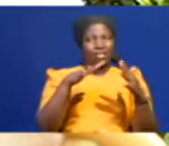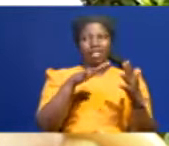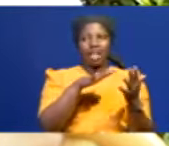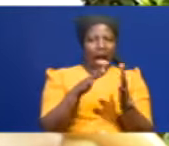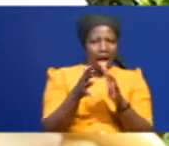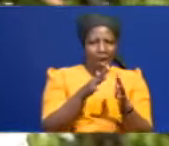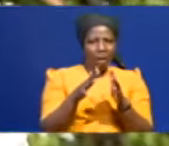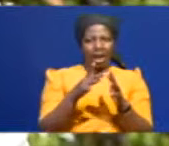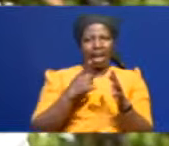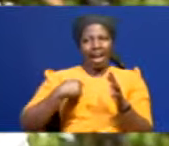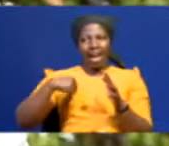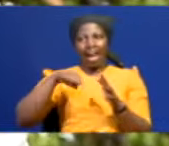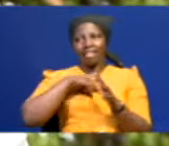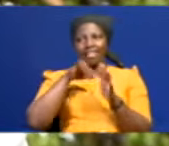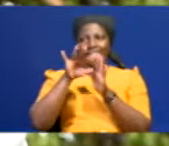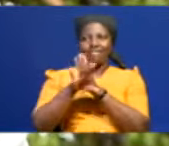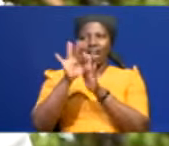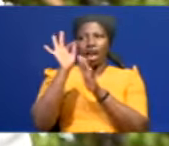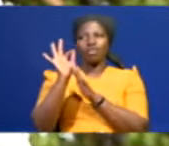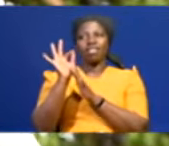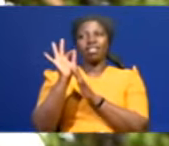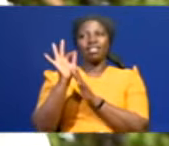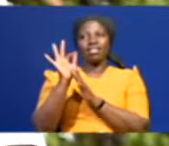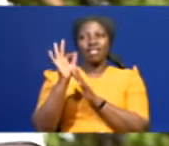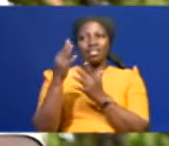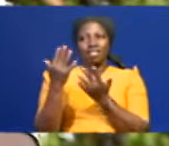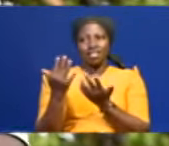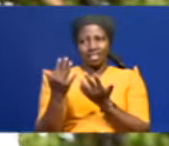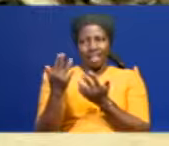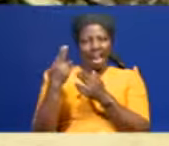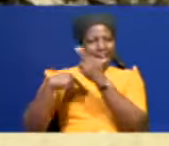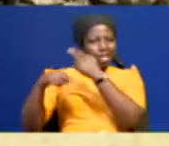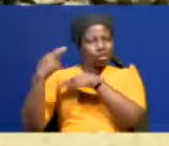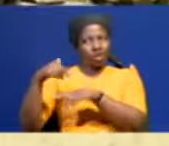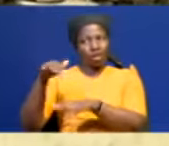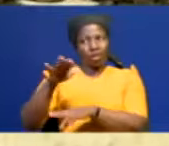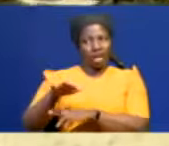we ended up finding Thimlich Ohinga historical site.